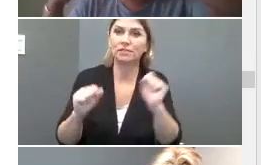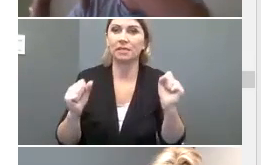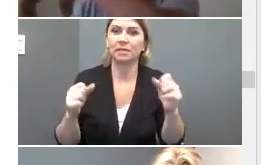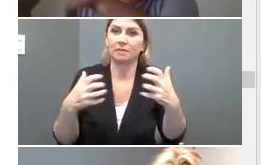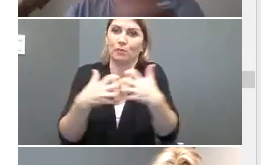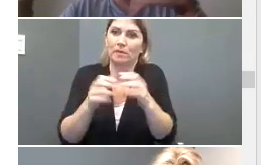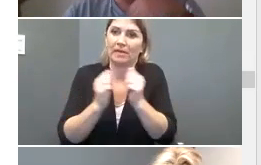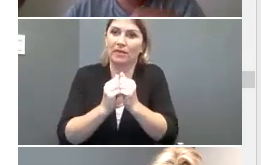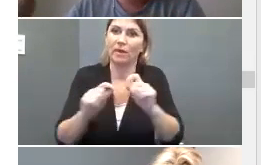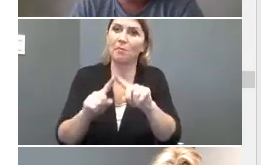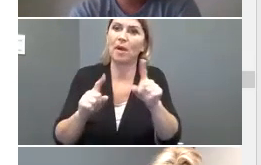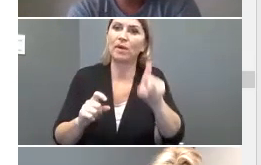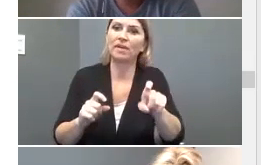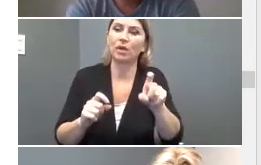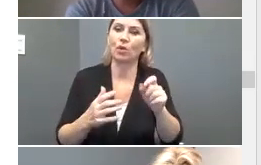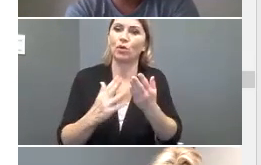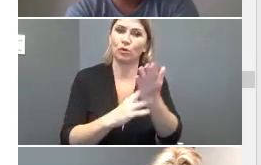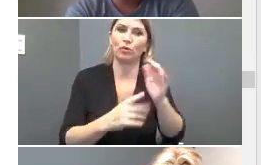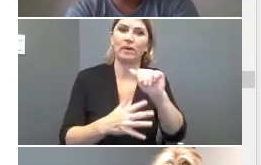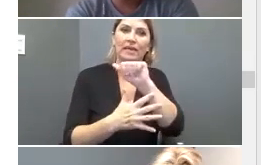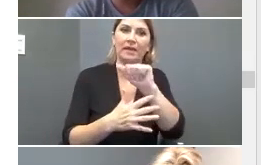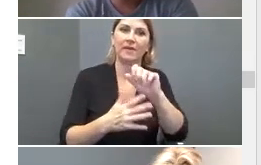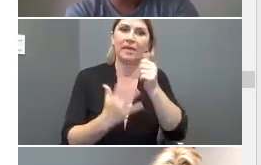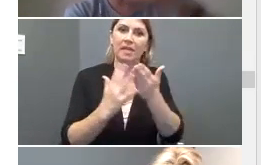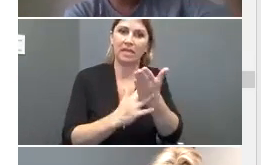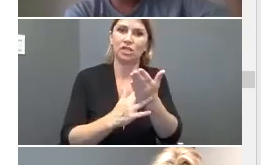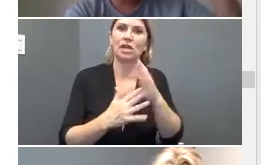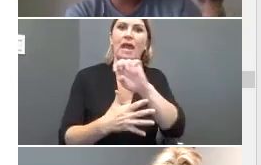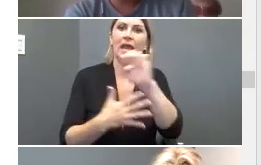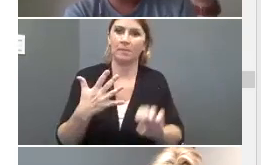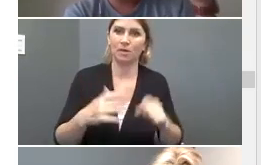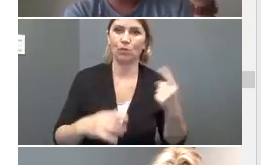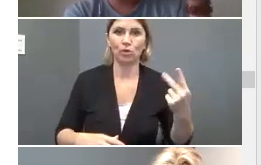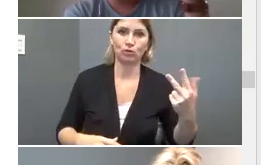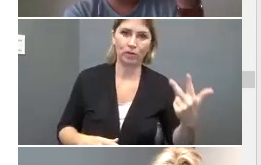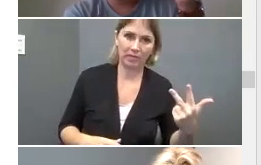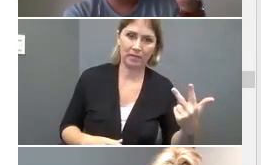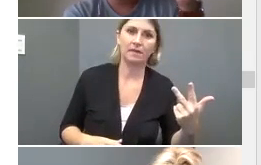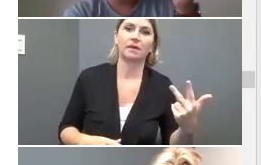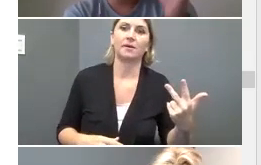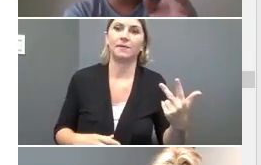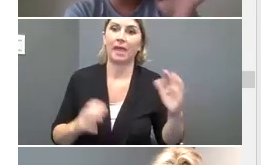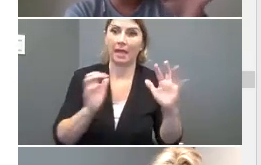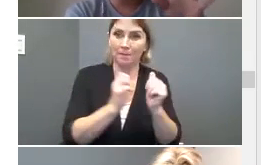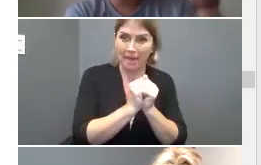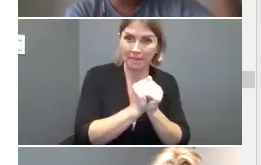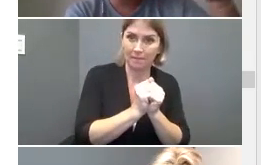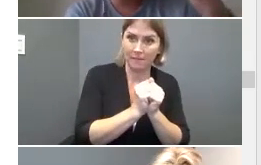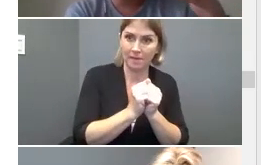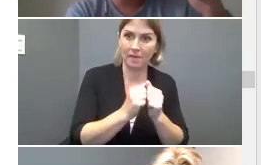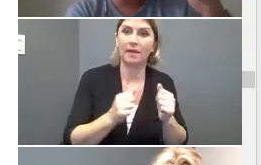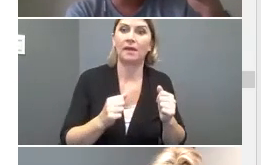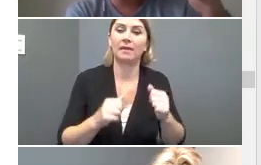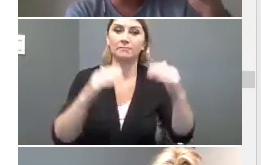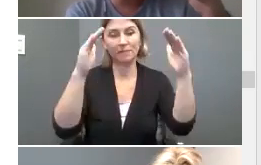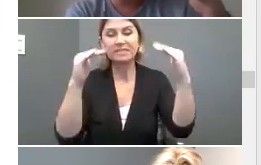essentially we need to go through each element every time. So we get 1, 2, 2, 3. Once we combine them together, essentially step by